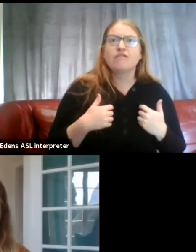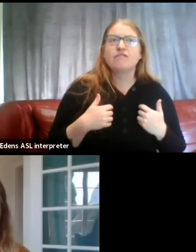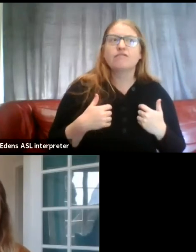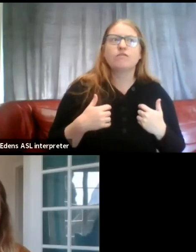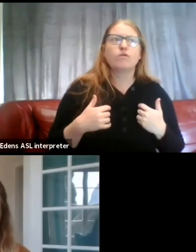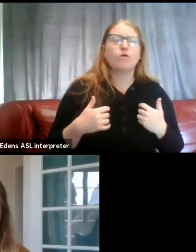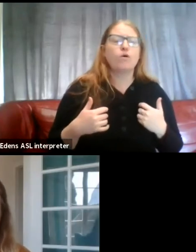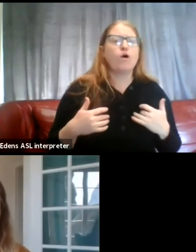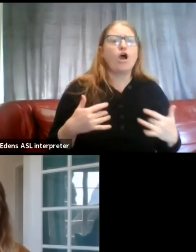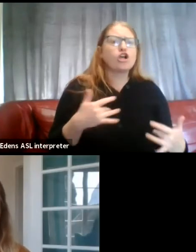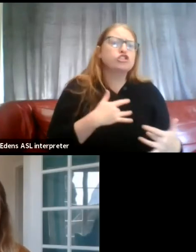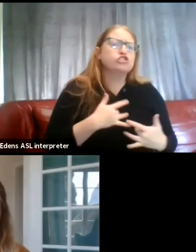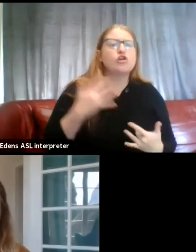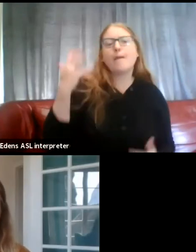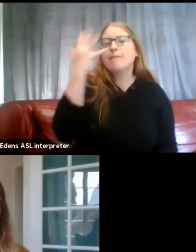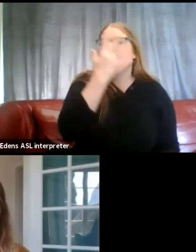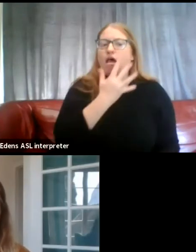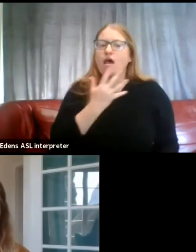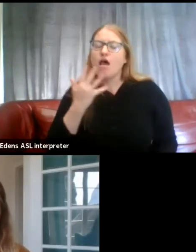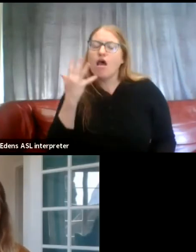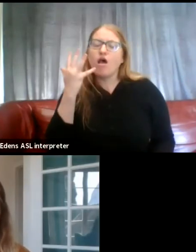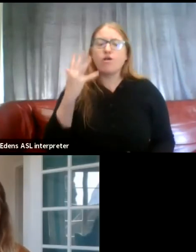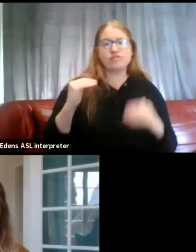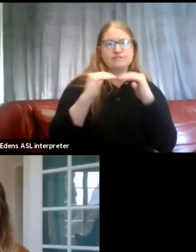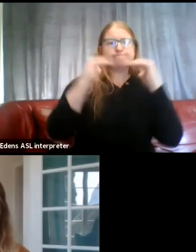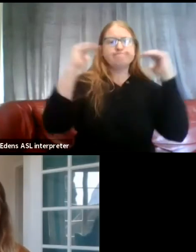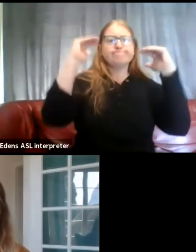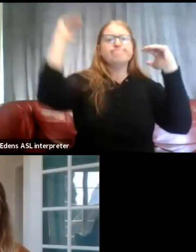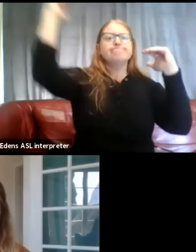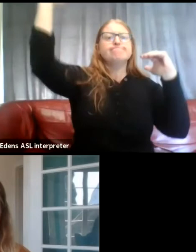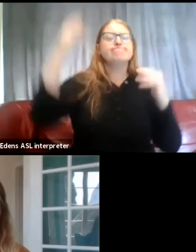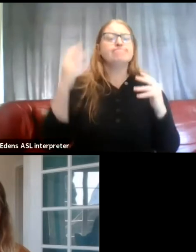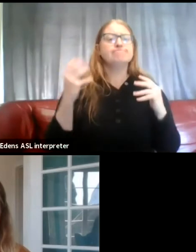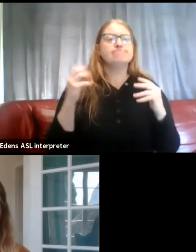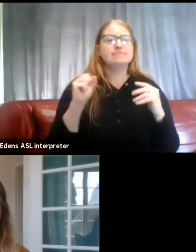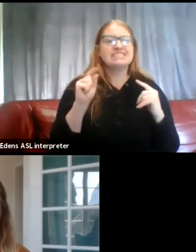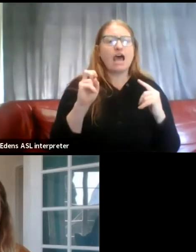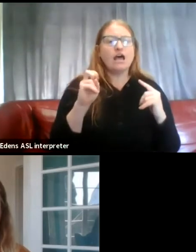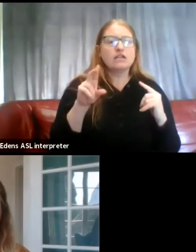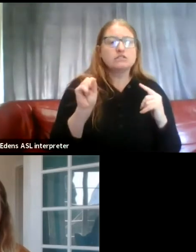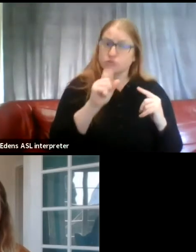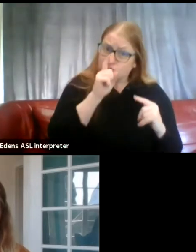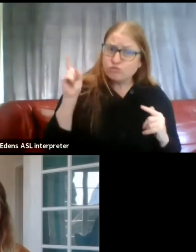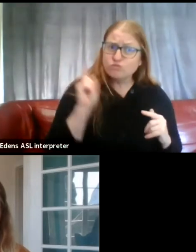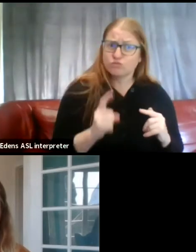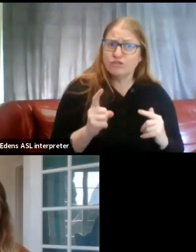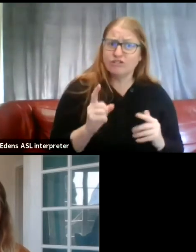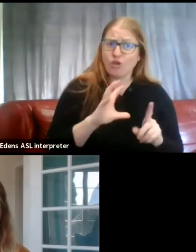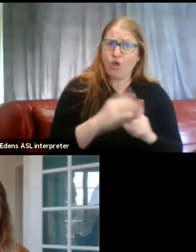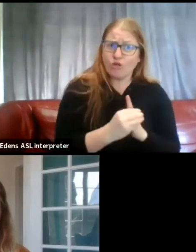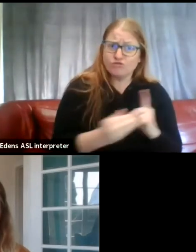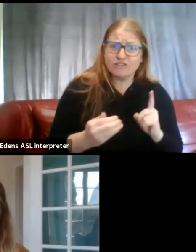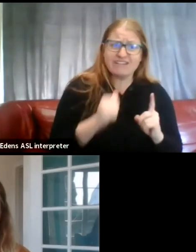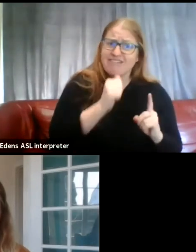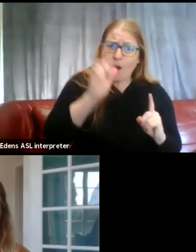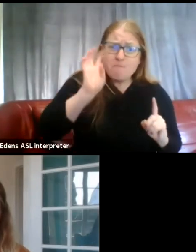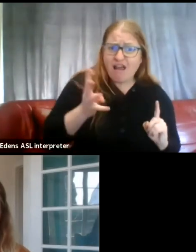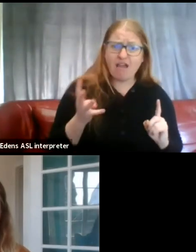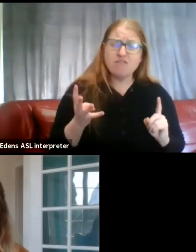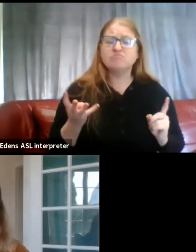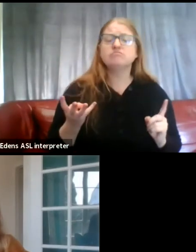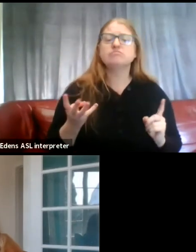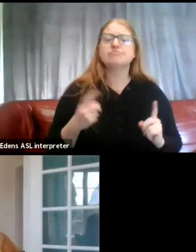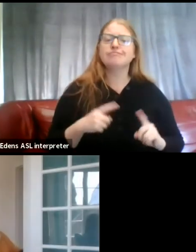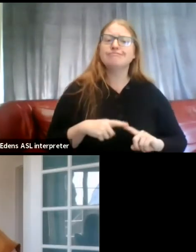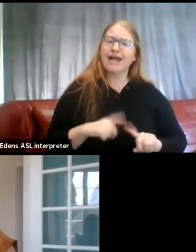with appearance and status, is a real section of Jewish history and a real cultural thing. So it's not made up, but does